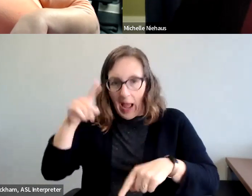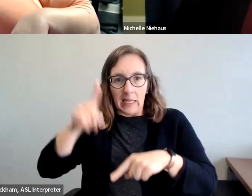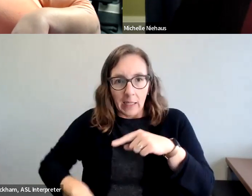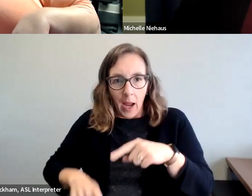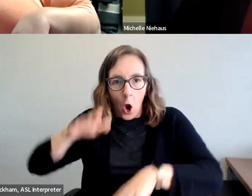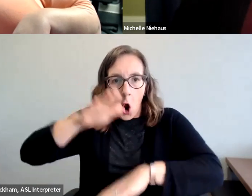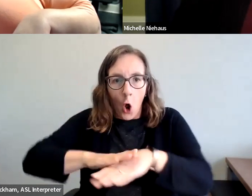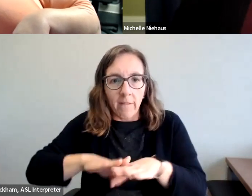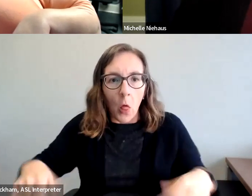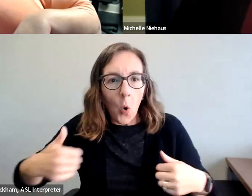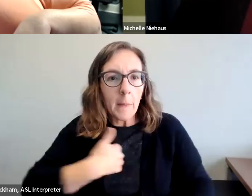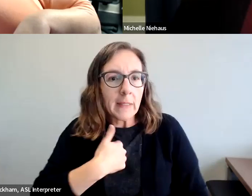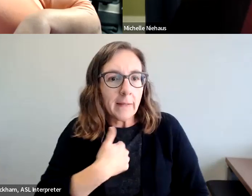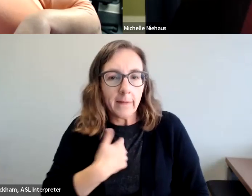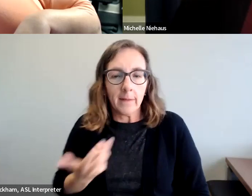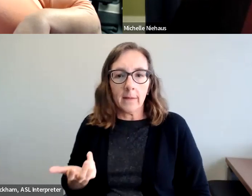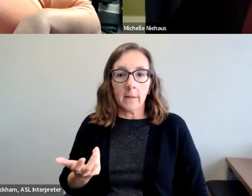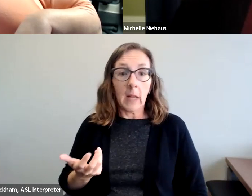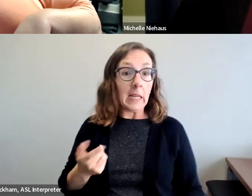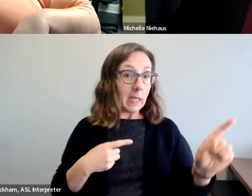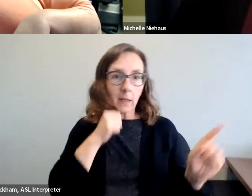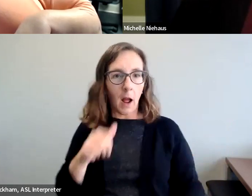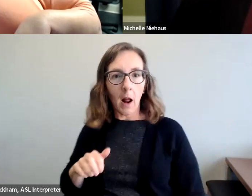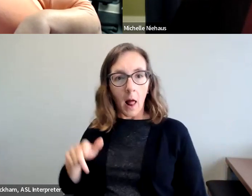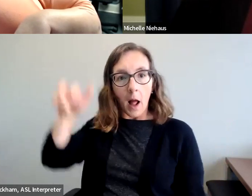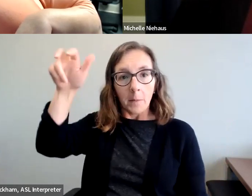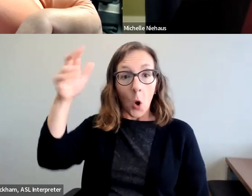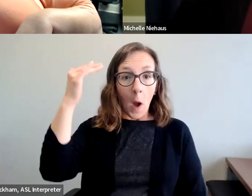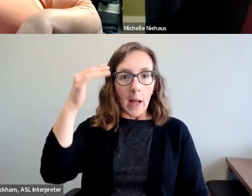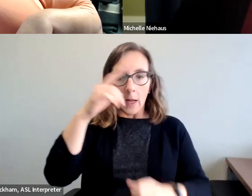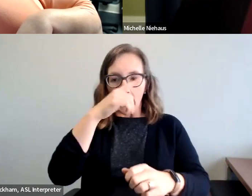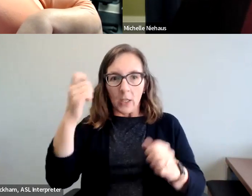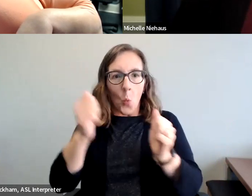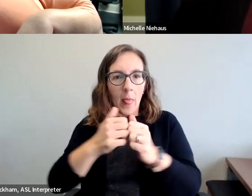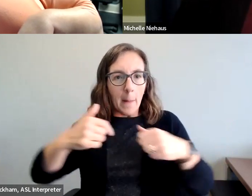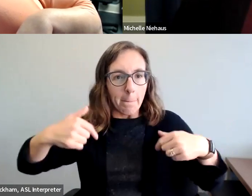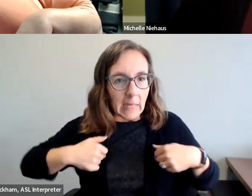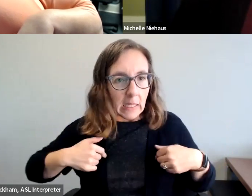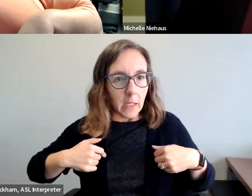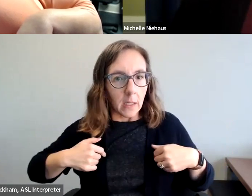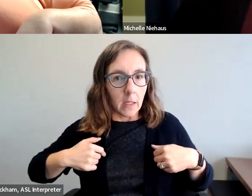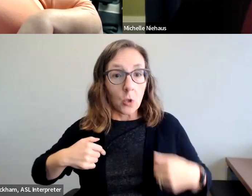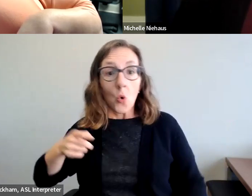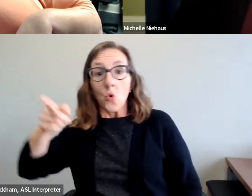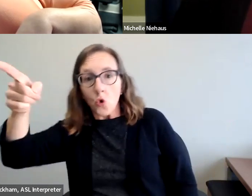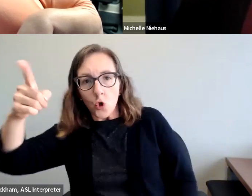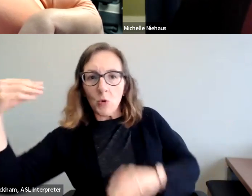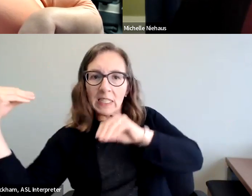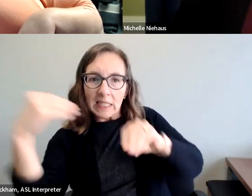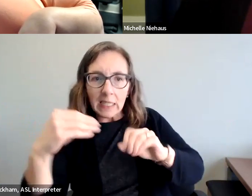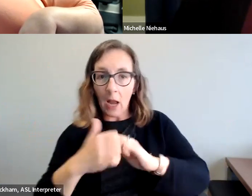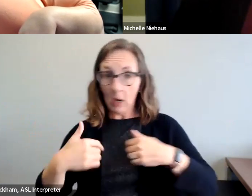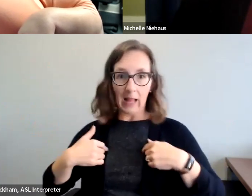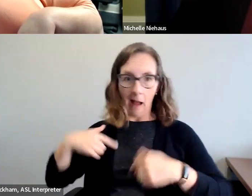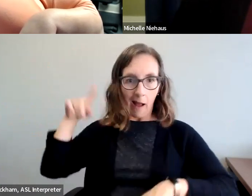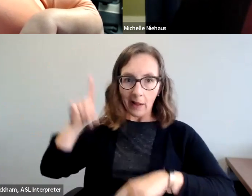this, or he doesn't climb stairs because he goes with me. So you're going to have to teach him because that's one thing I cannot